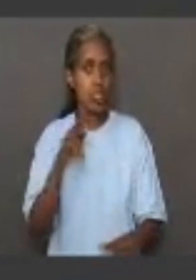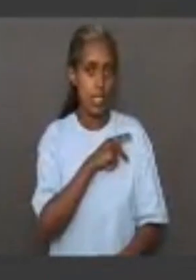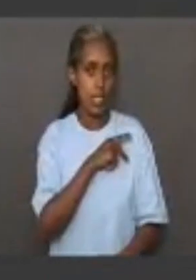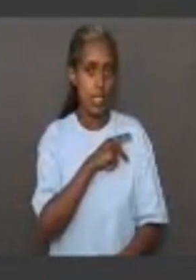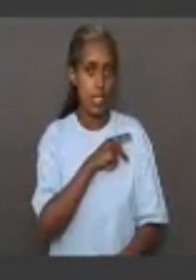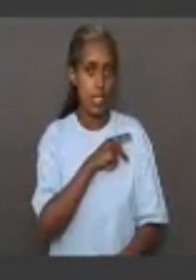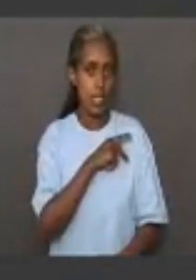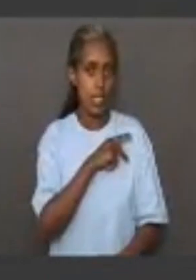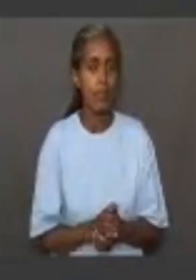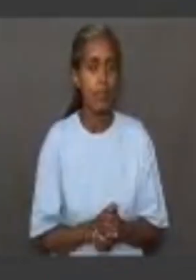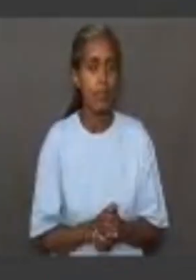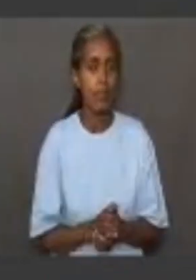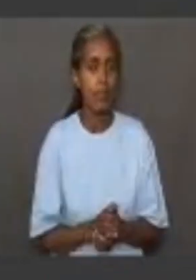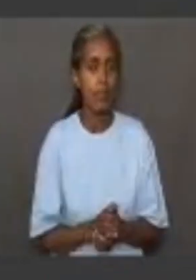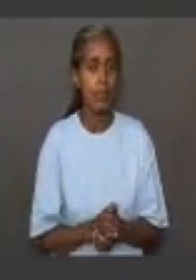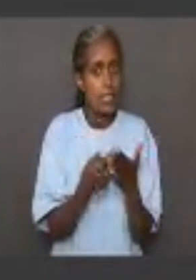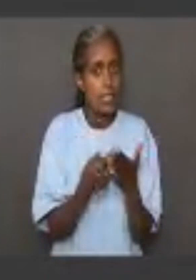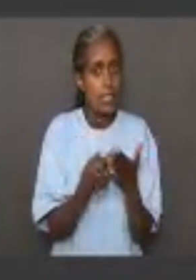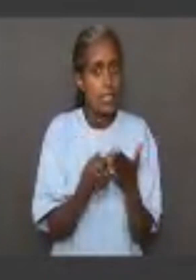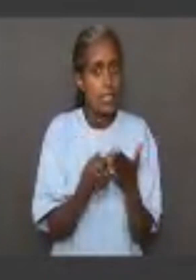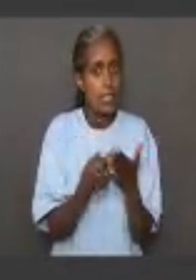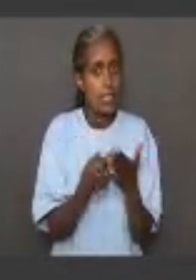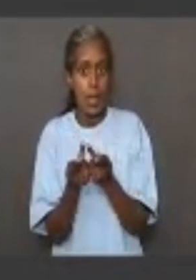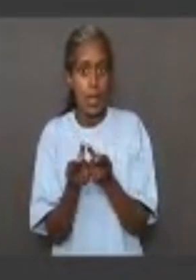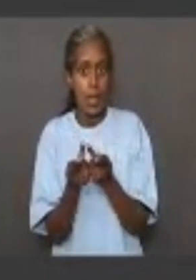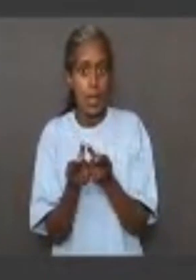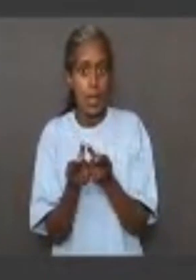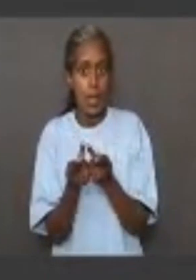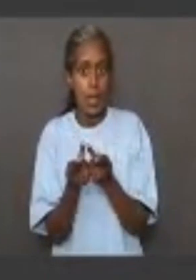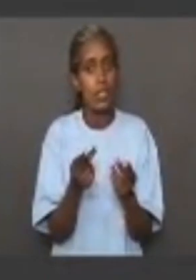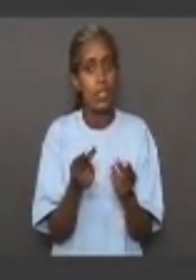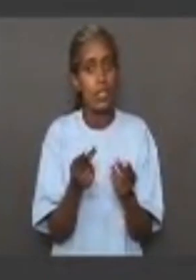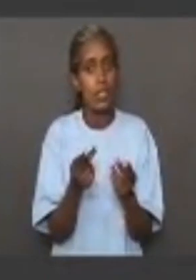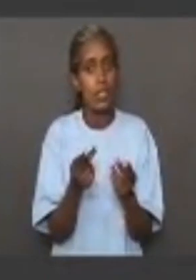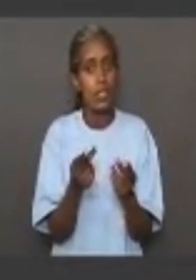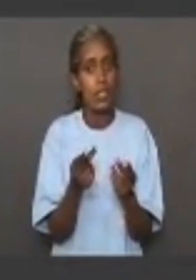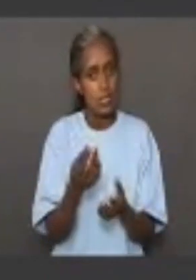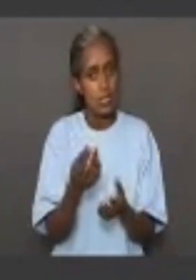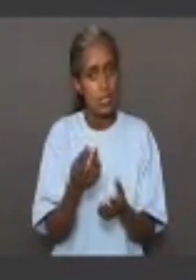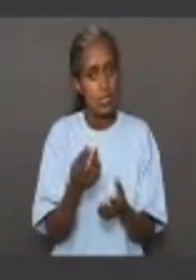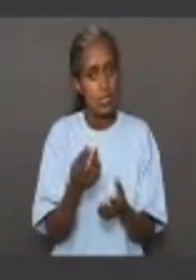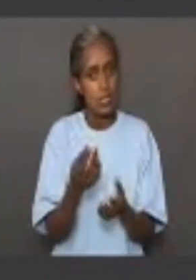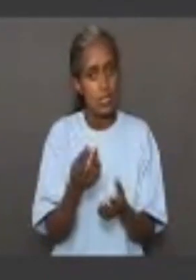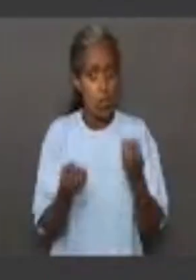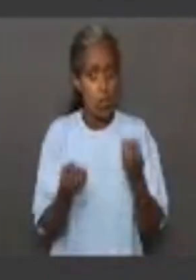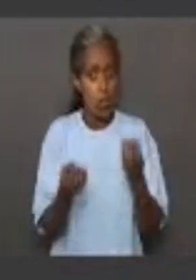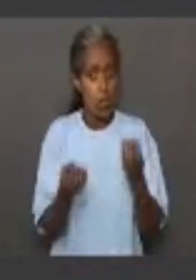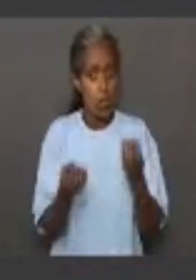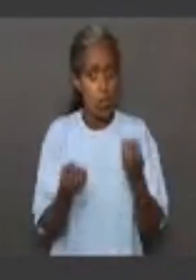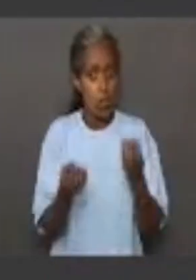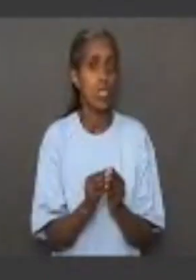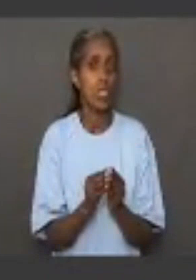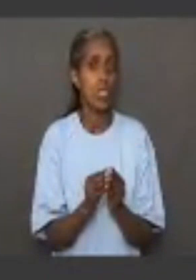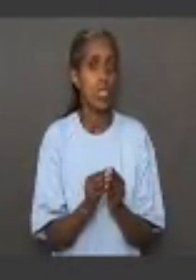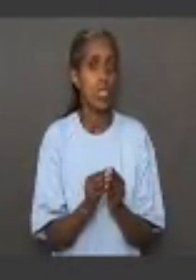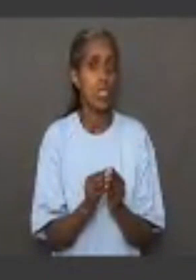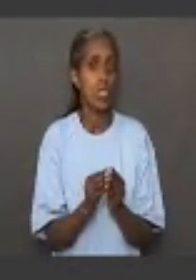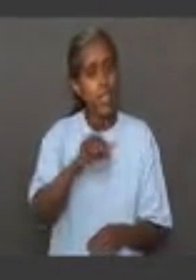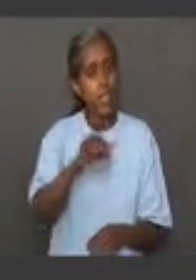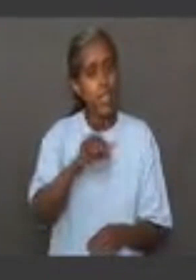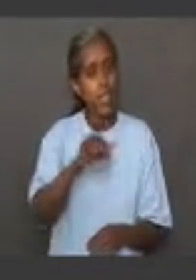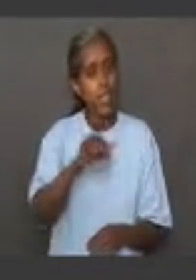properties. This is apparent when we discuss more than two sets.